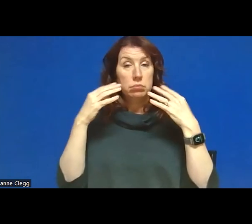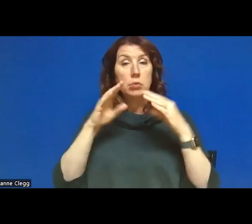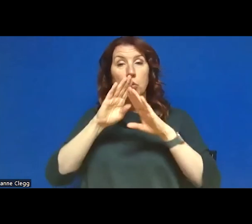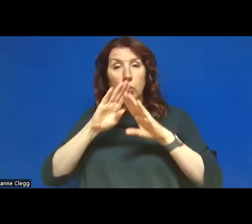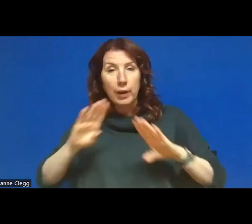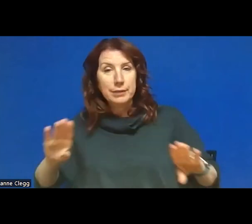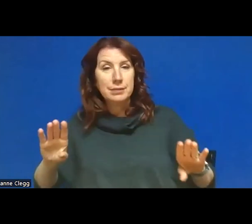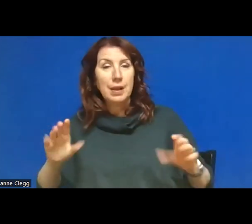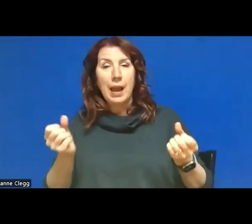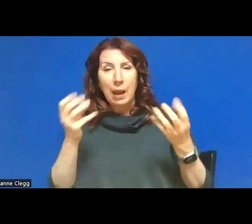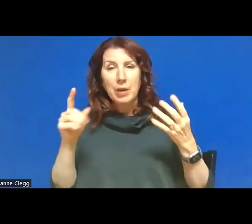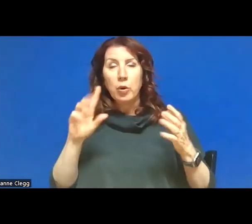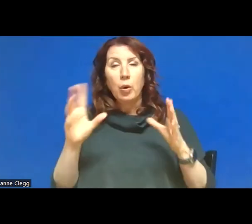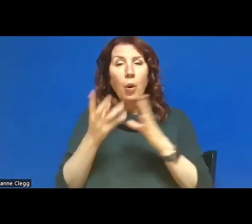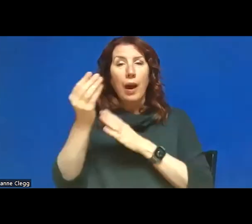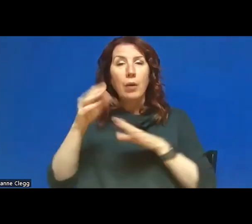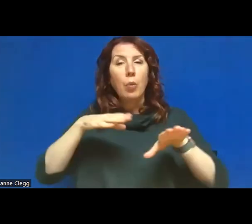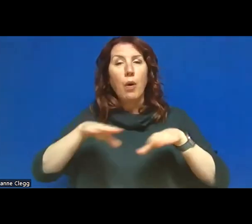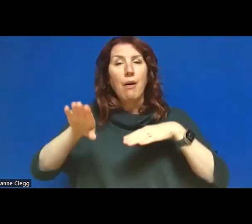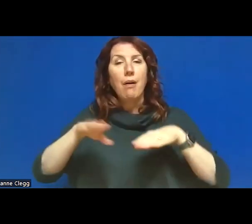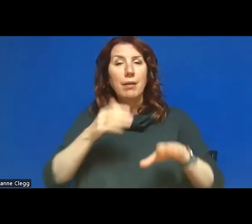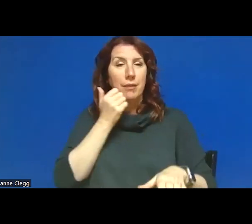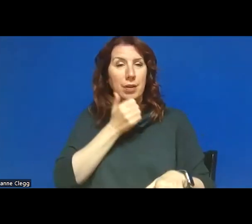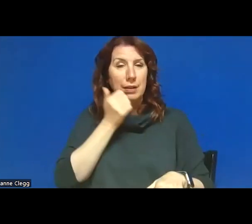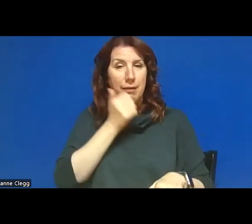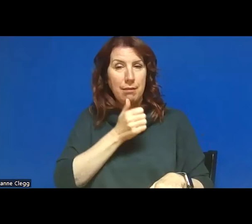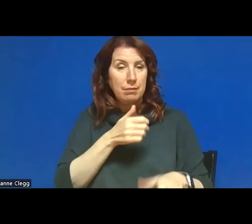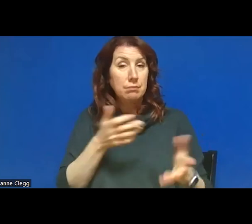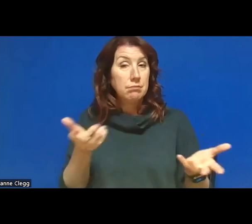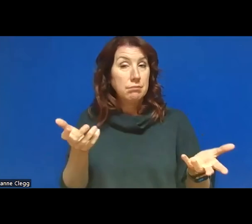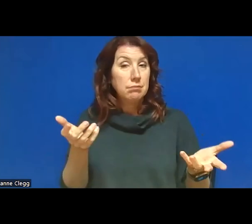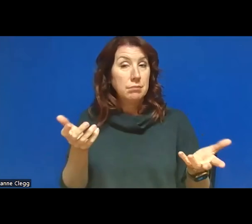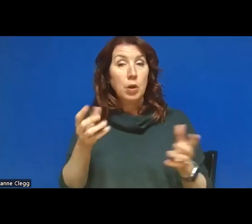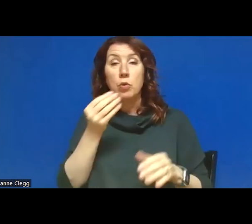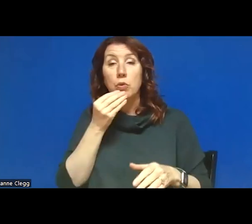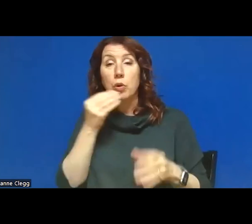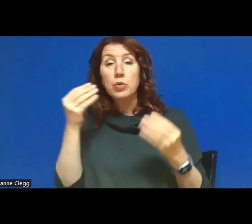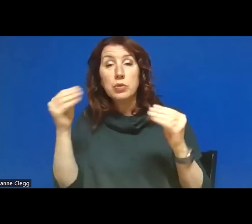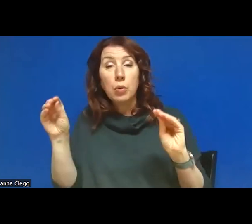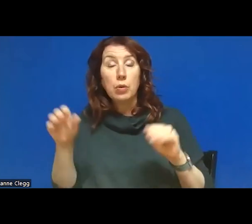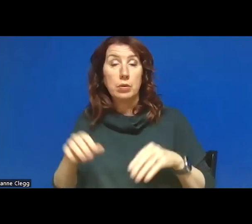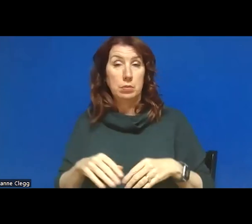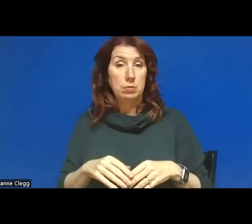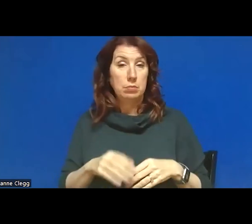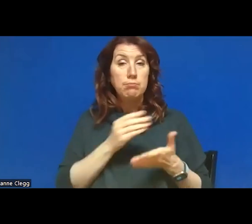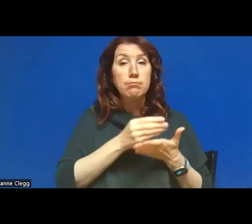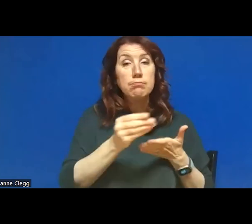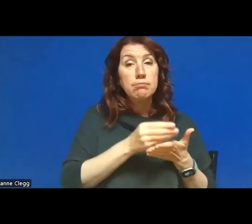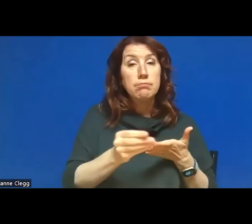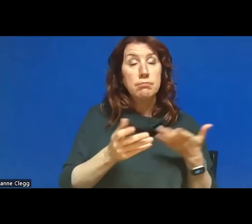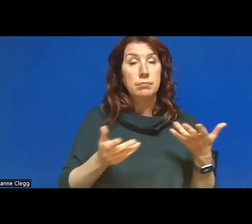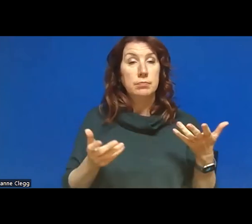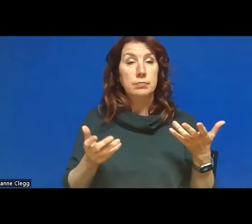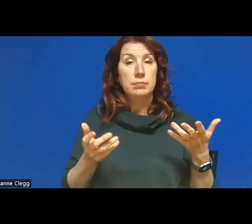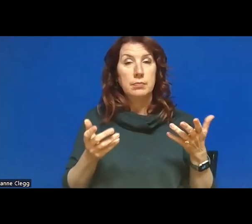How many of you go on walks every day? How many of you go to the grocery store or the supermarket? Have you ever